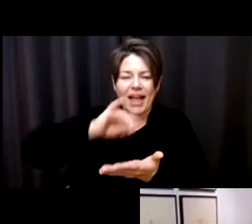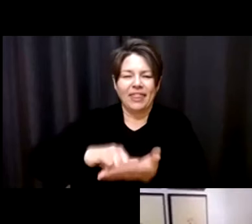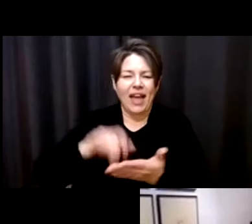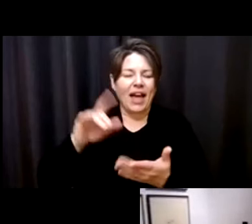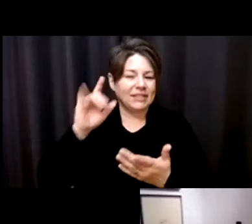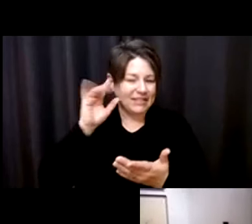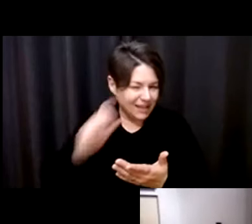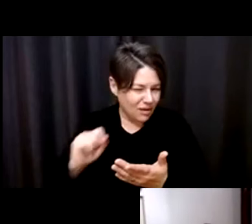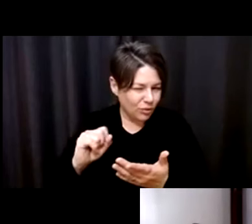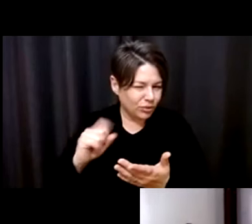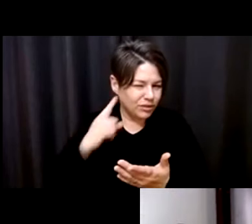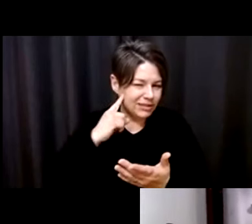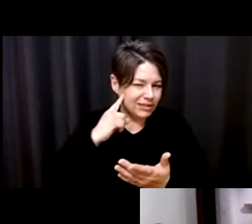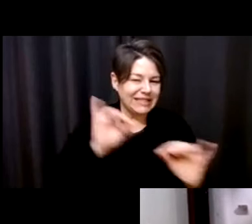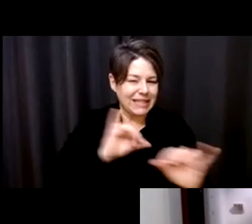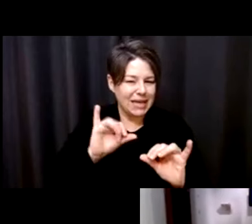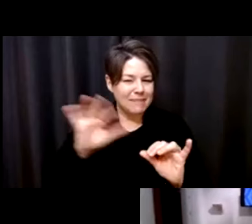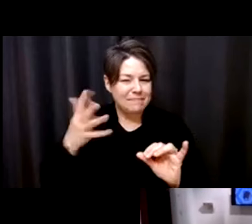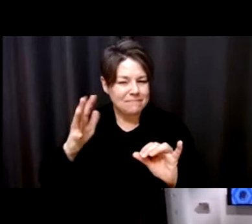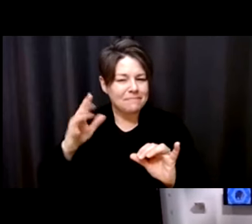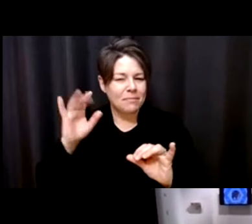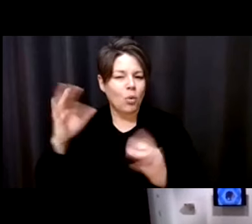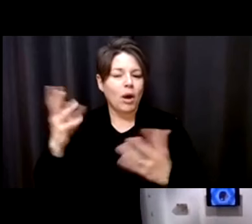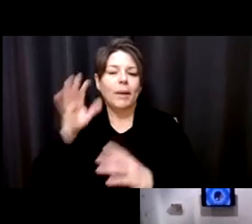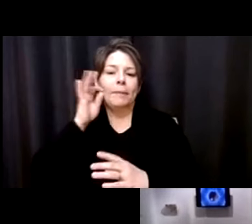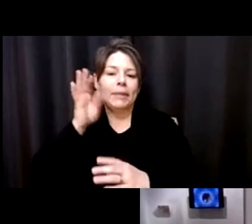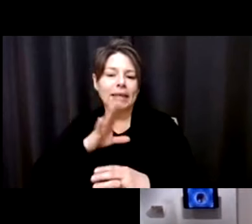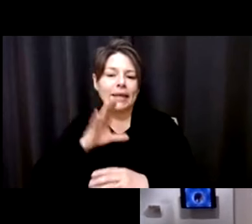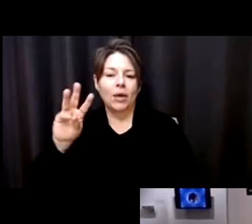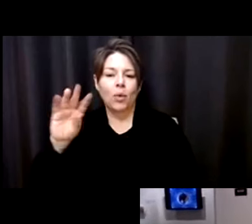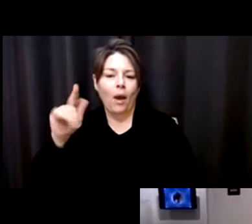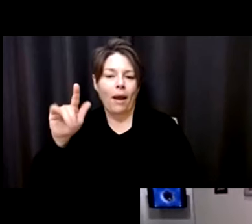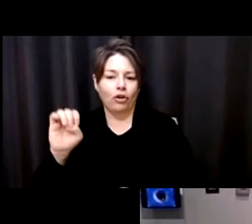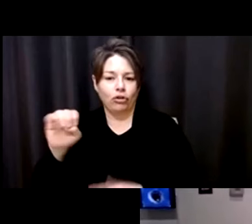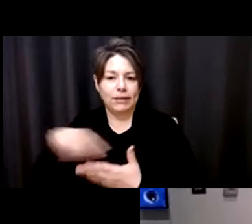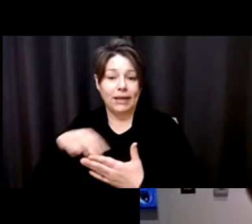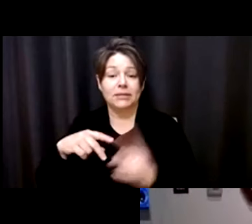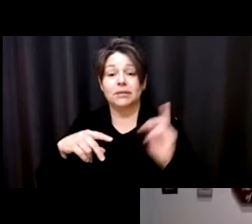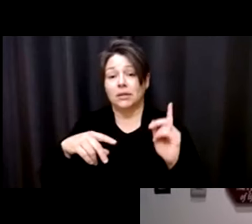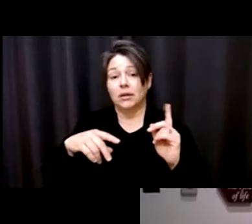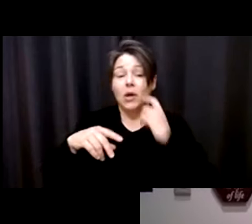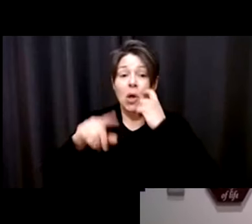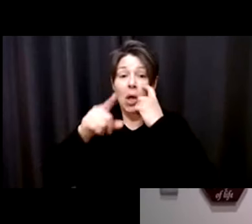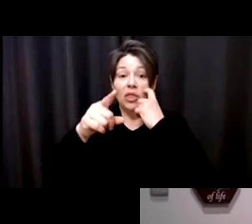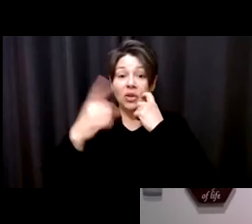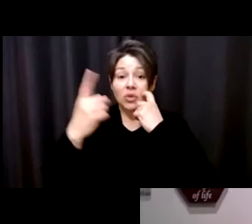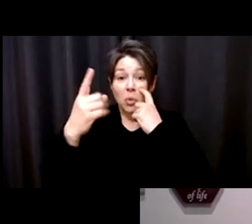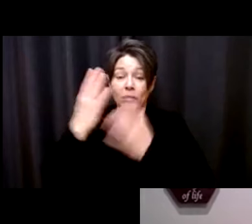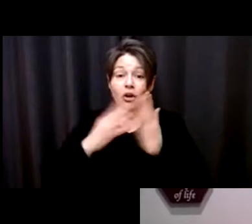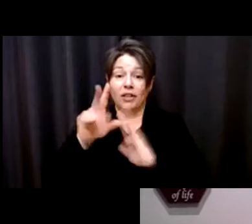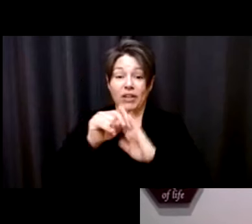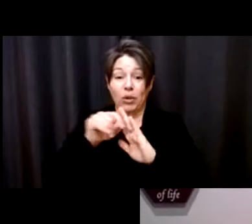me of the bees and the waggle dance. Right. And the Laura the Bee Priestess video has a section of flamenco